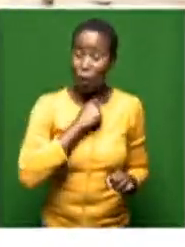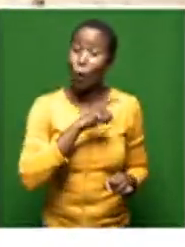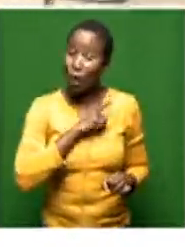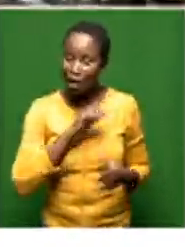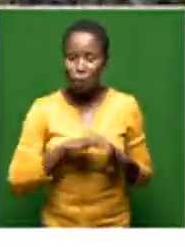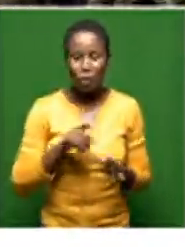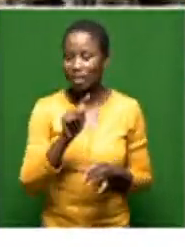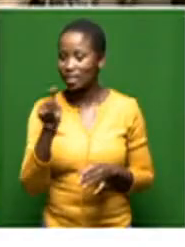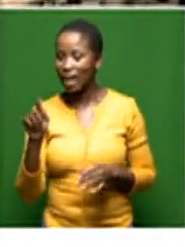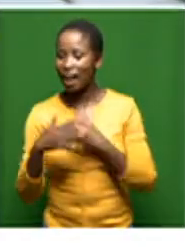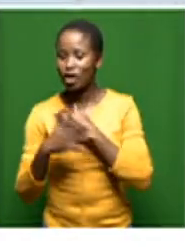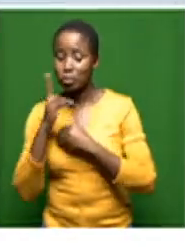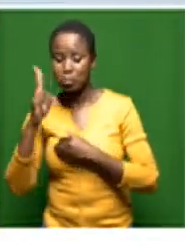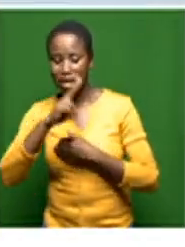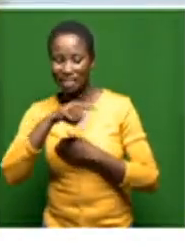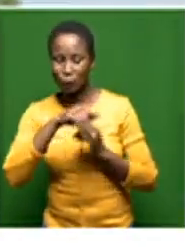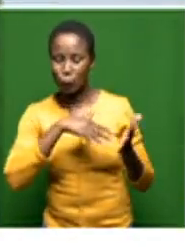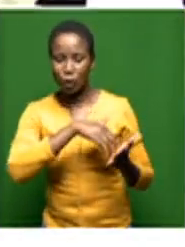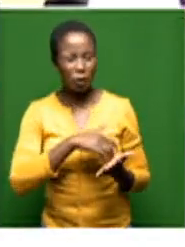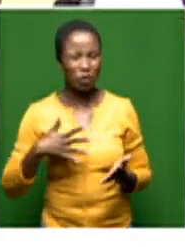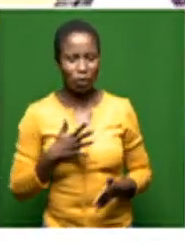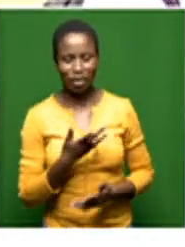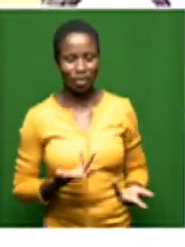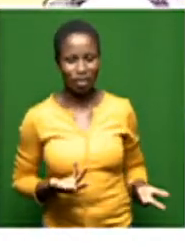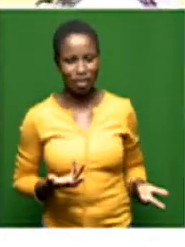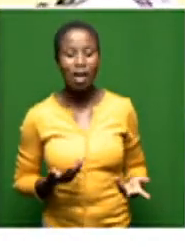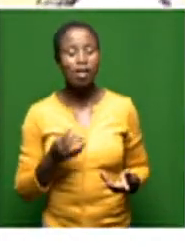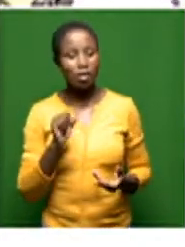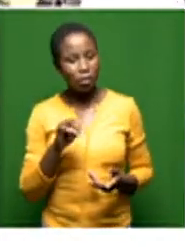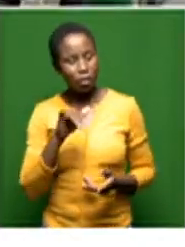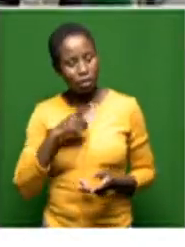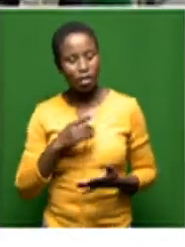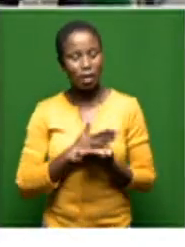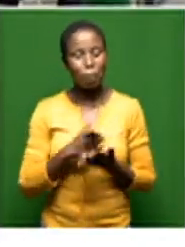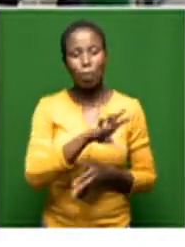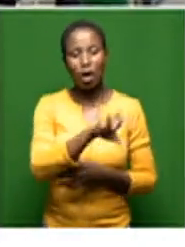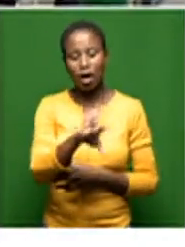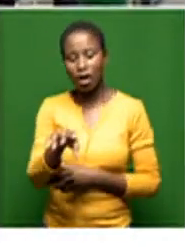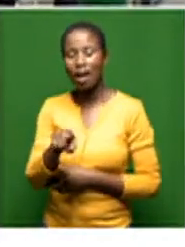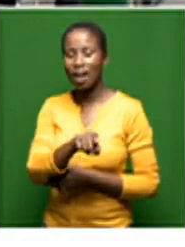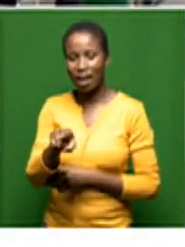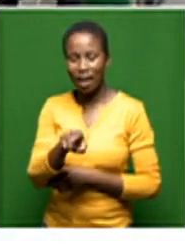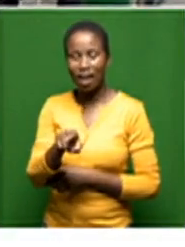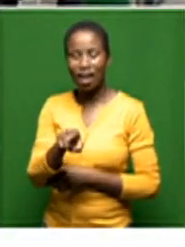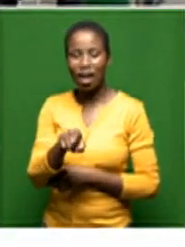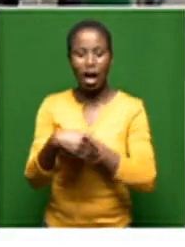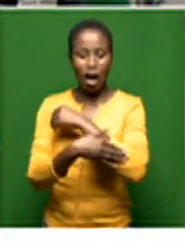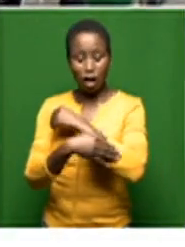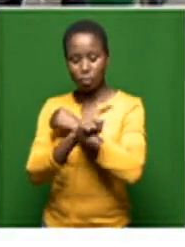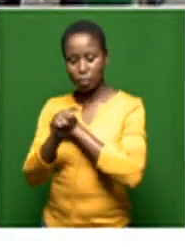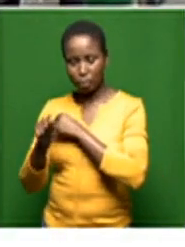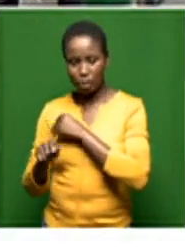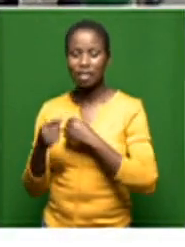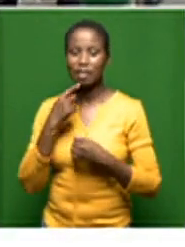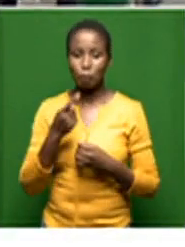of independence and strength of countries sometimes leads to a situation where a